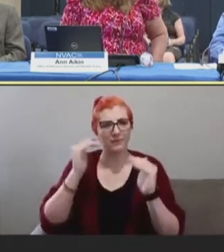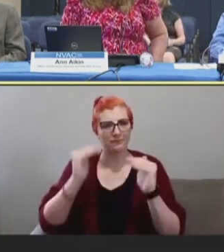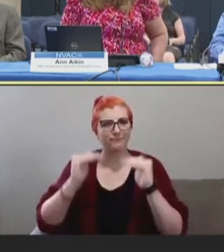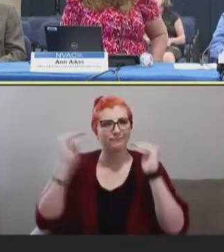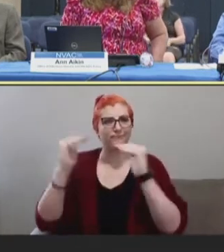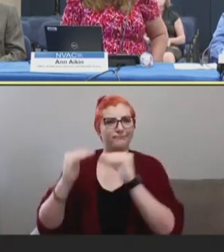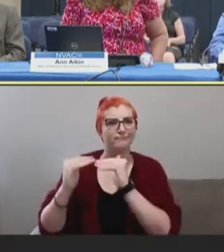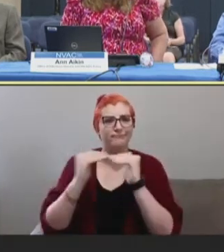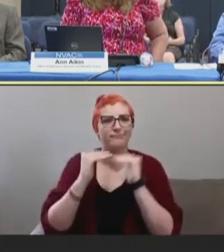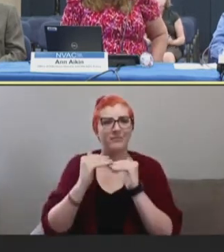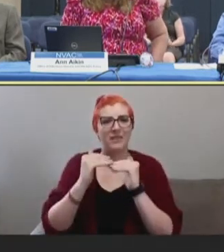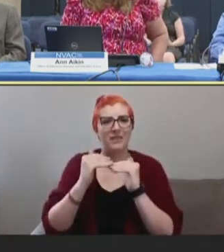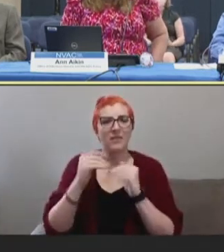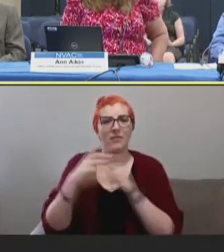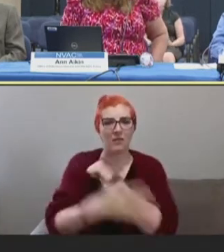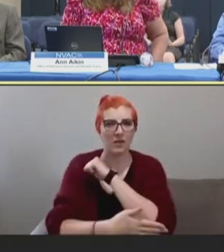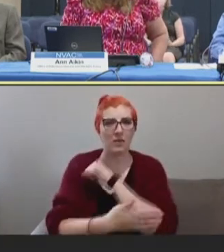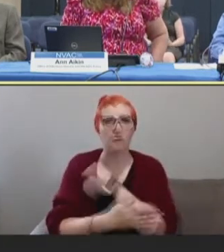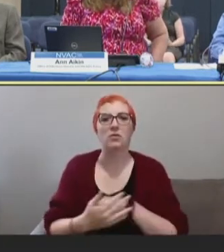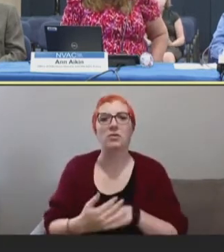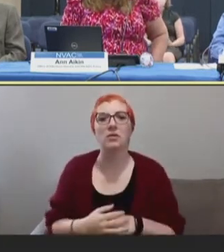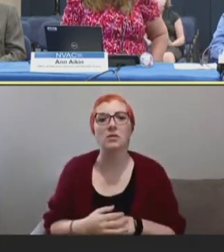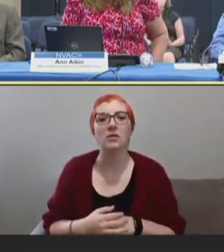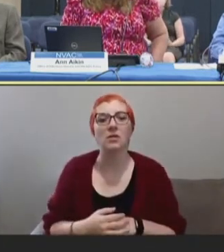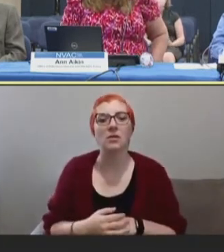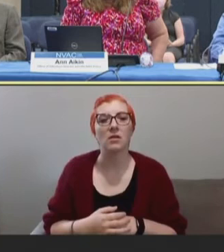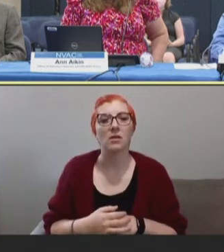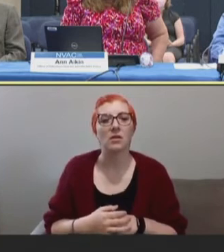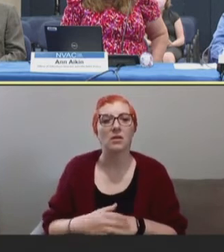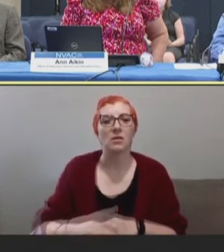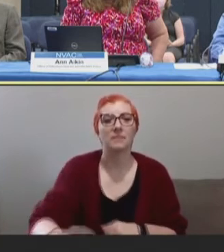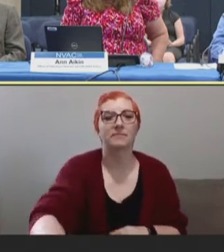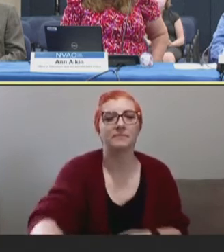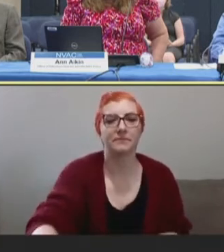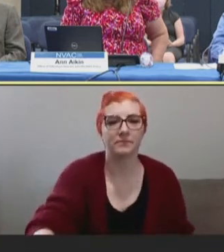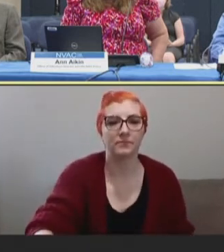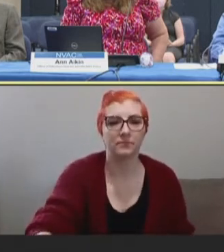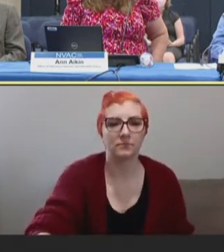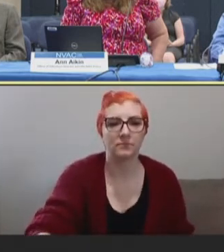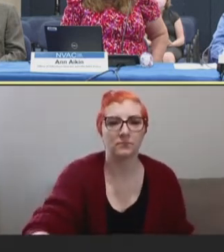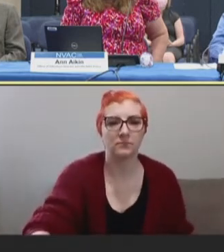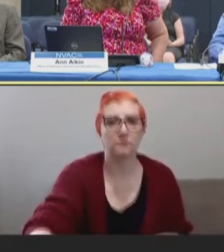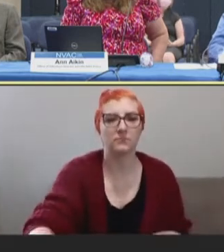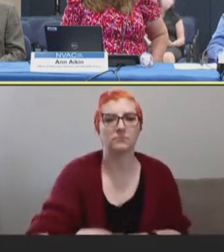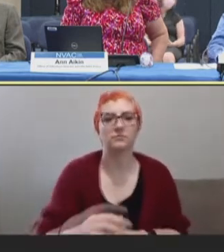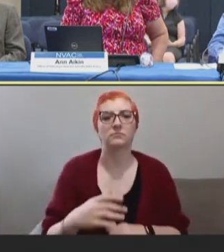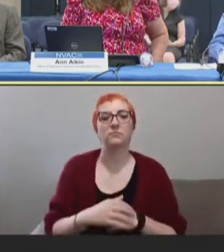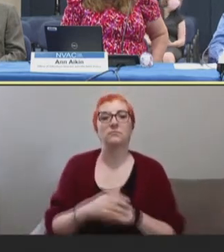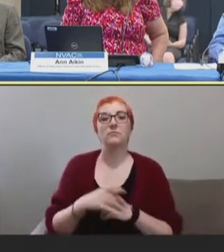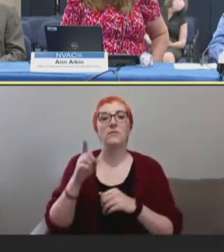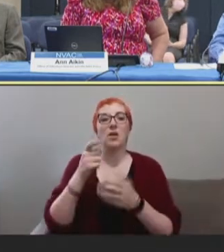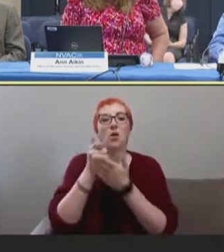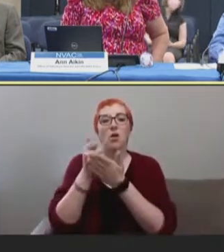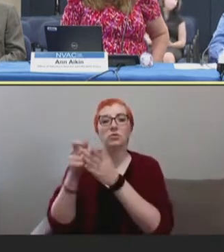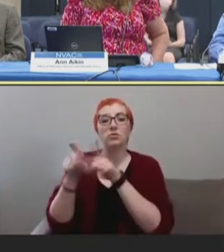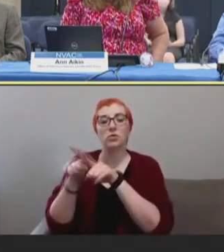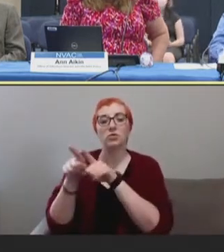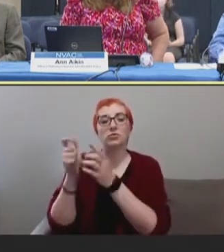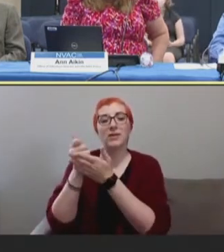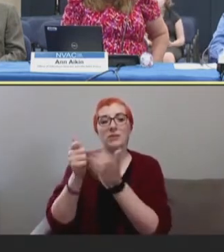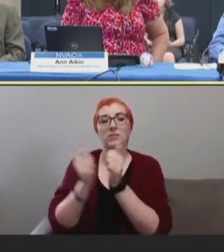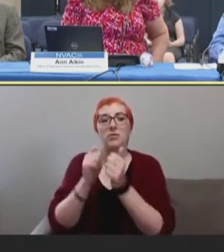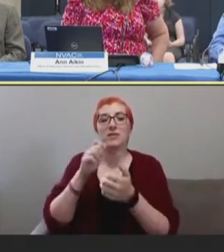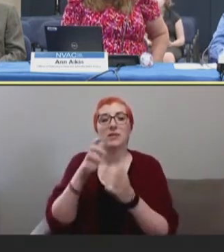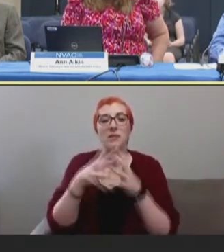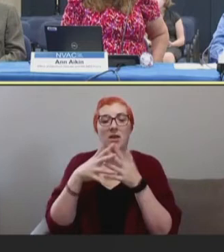American Academy of Pediatrics, the Society for Adolescent Health and Medicine, and the Academy of Eating Disorders. She also